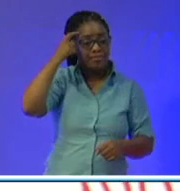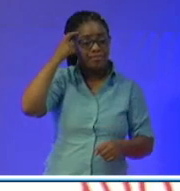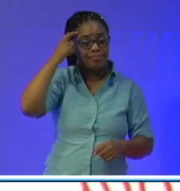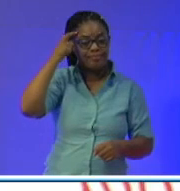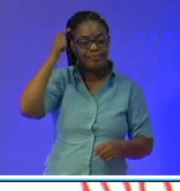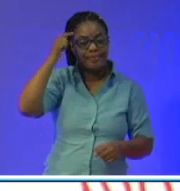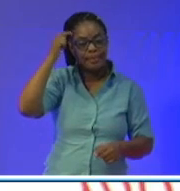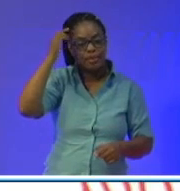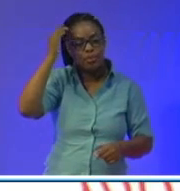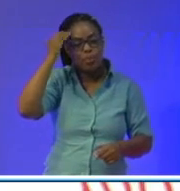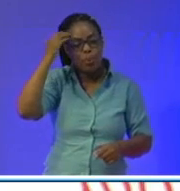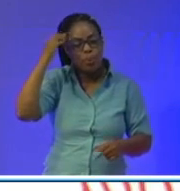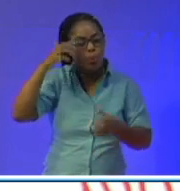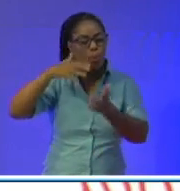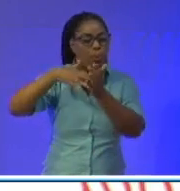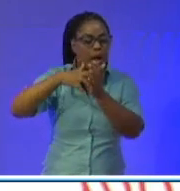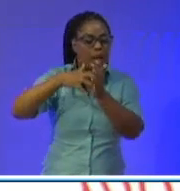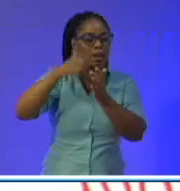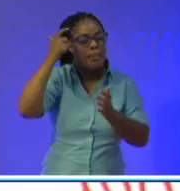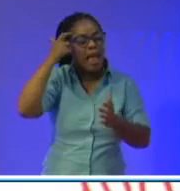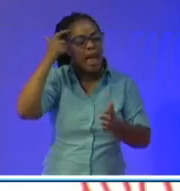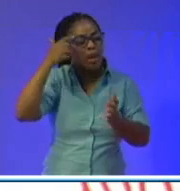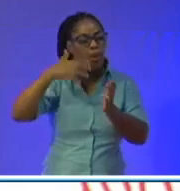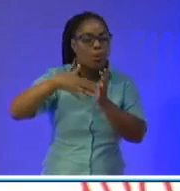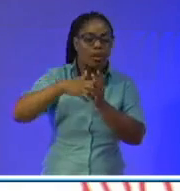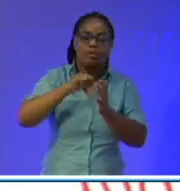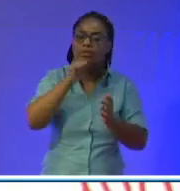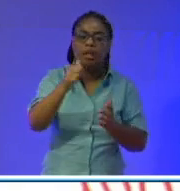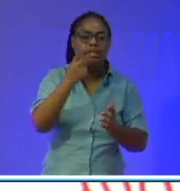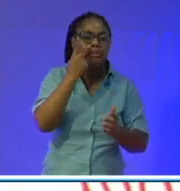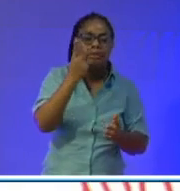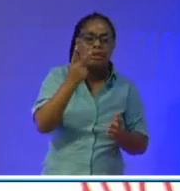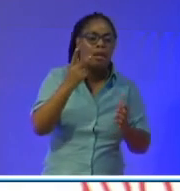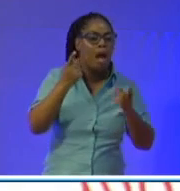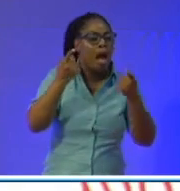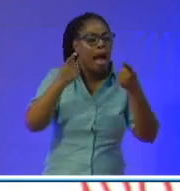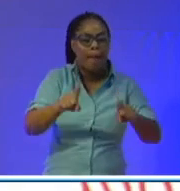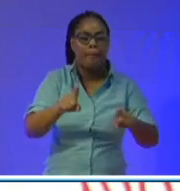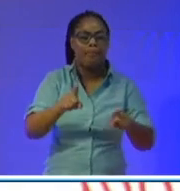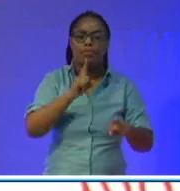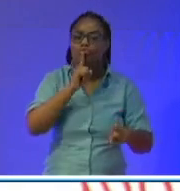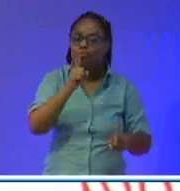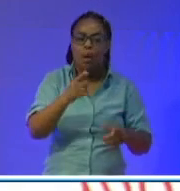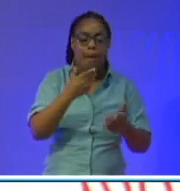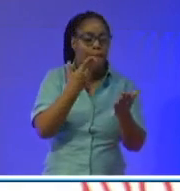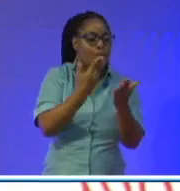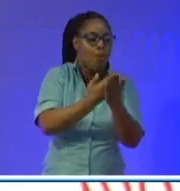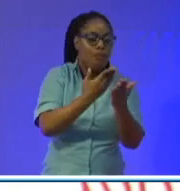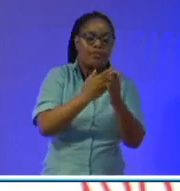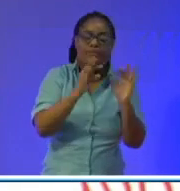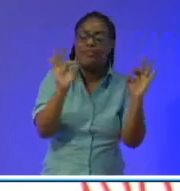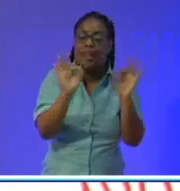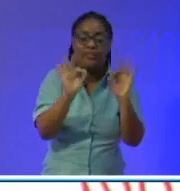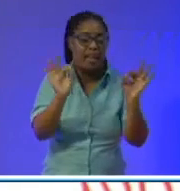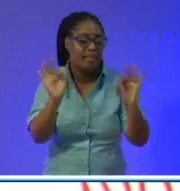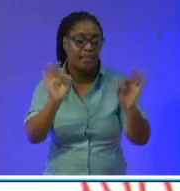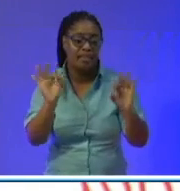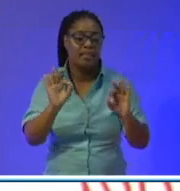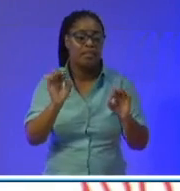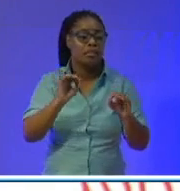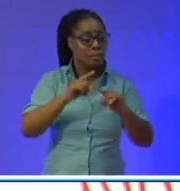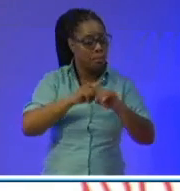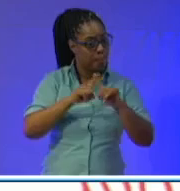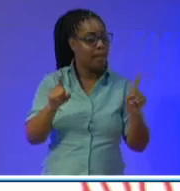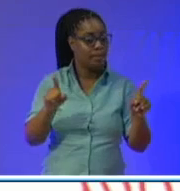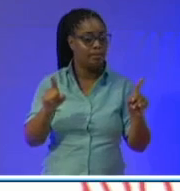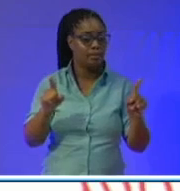that COVID infection can affect your menstrual cycles. The stress of the pandemic can affect your